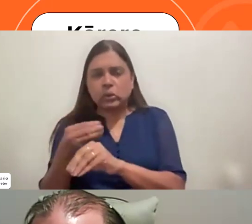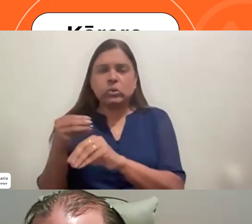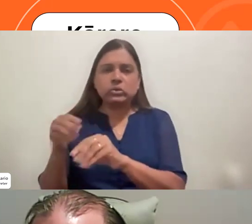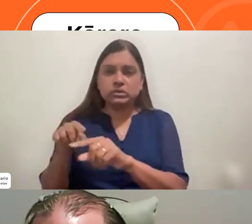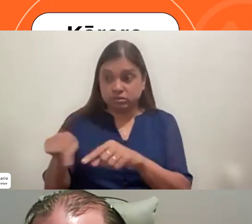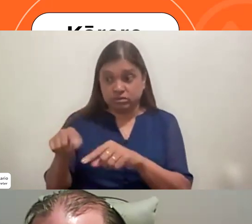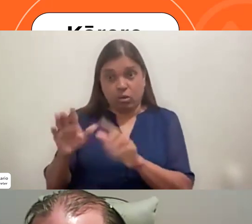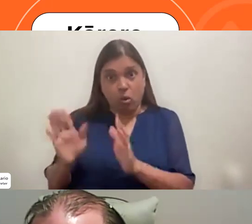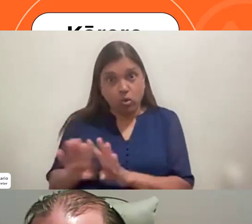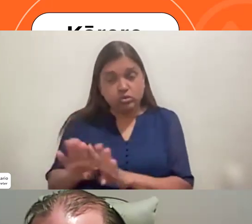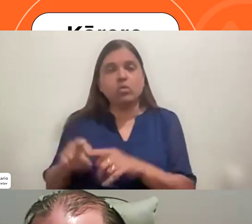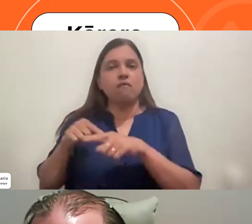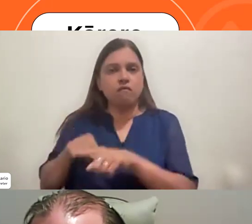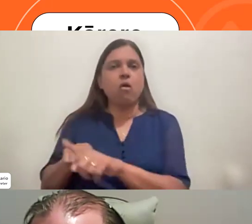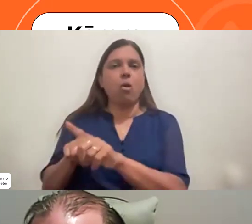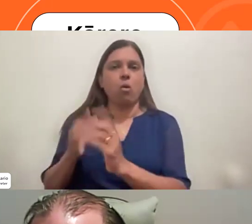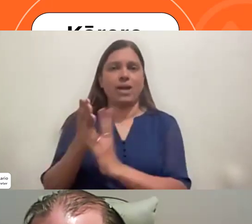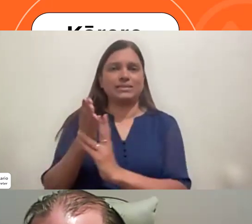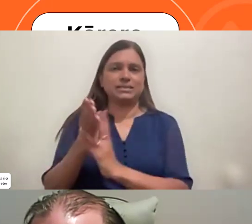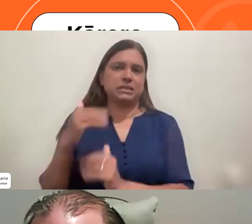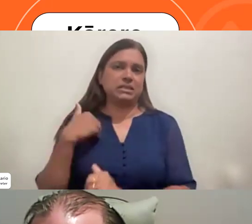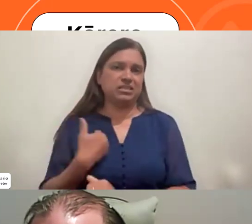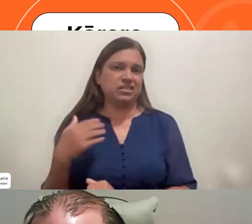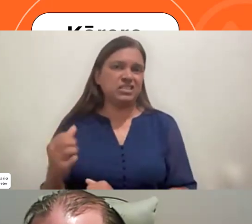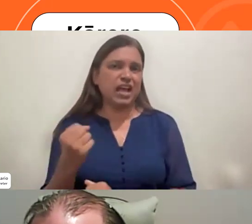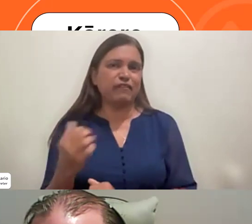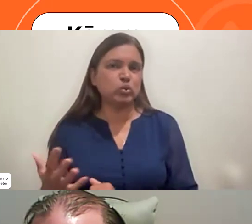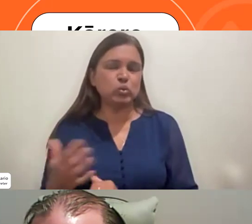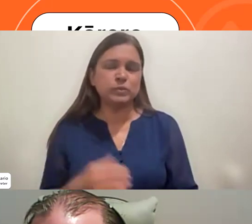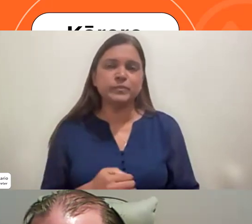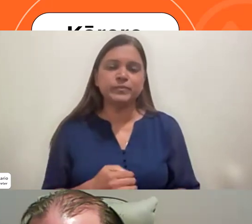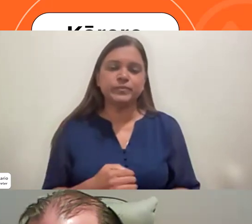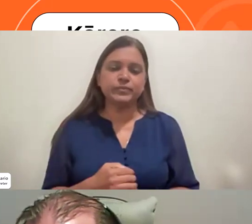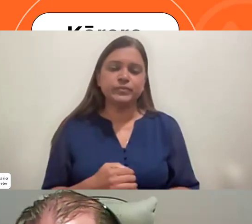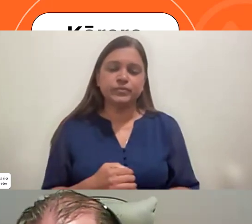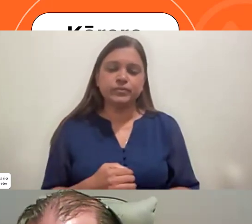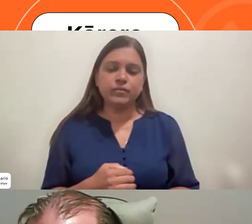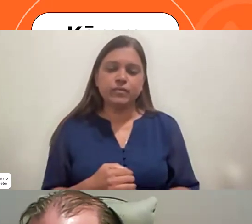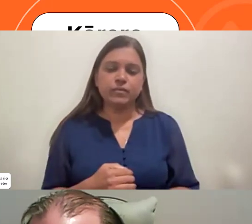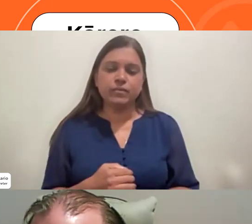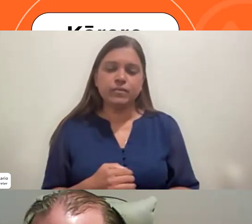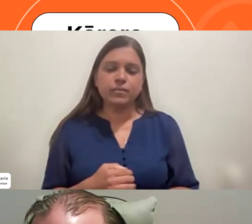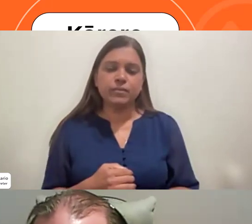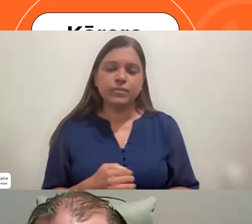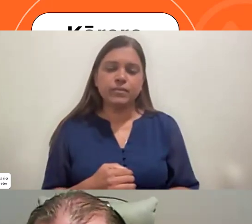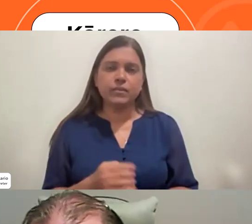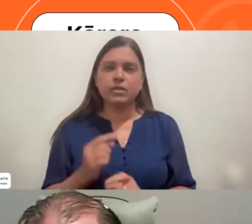accessibility need. So I guess we see all these real world impacts